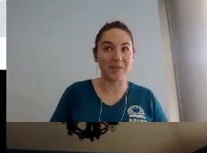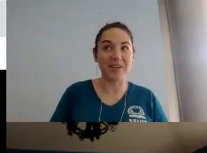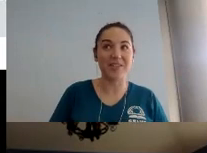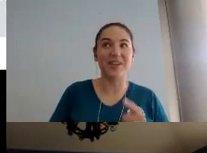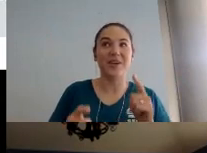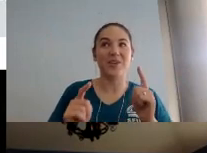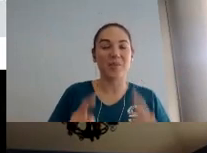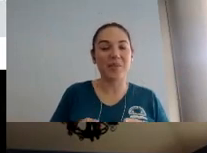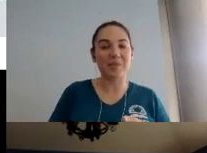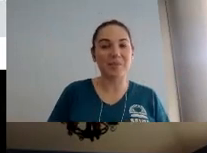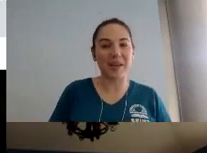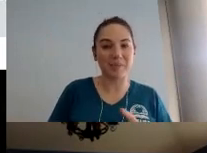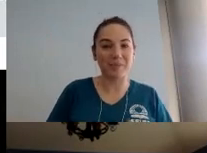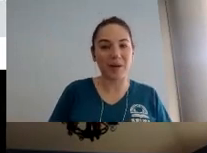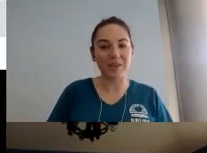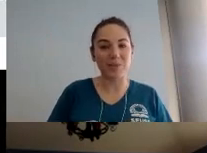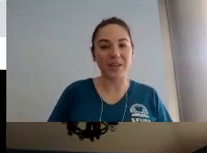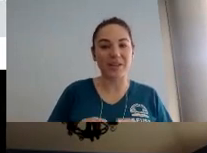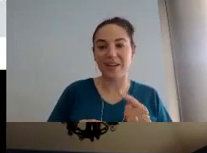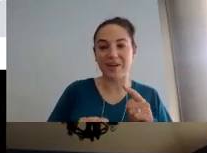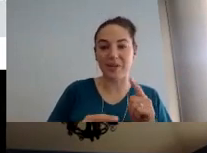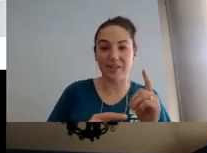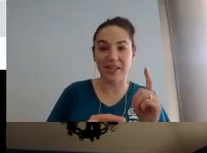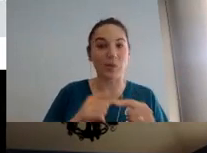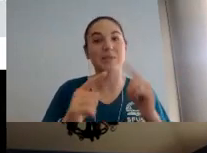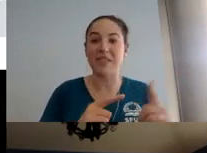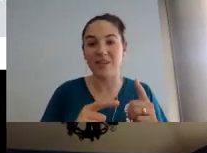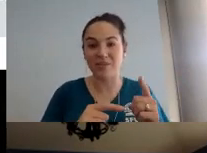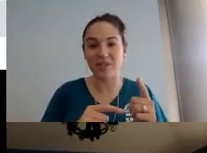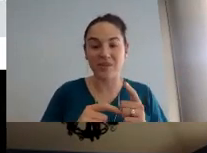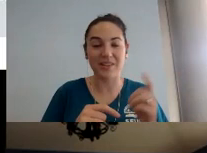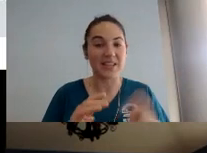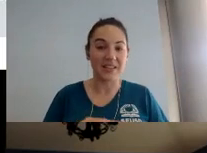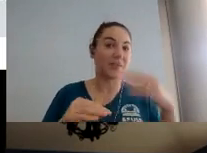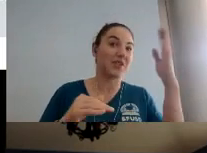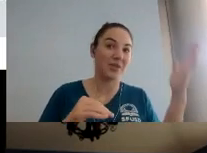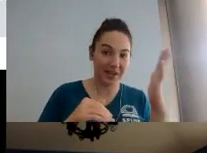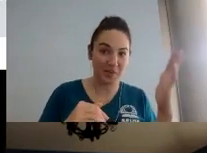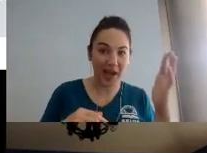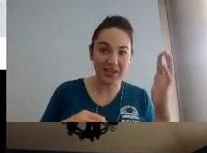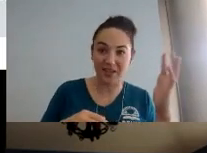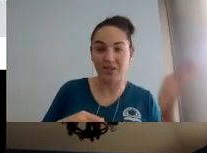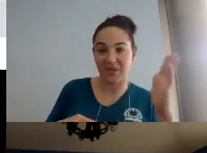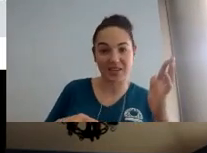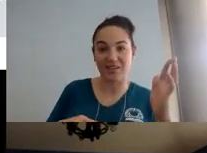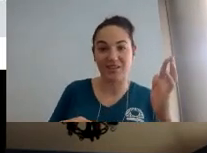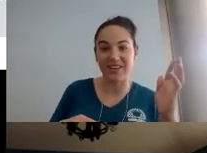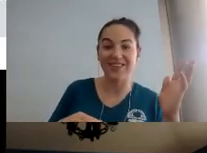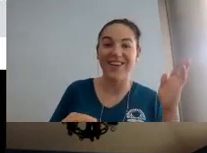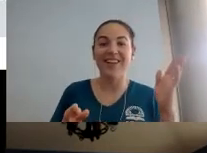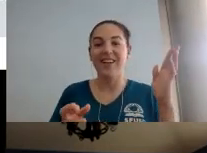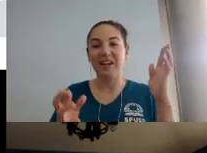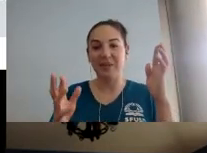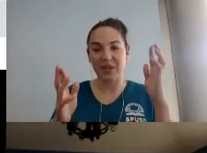email summaries. So remember that part where it'll say like what's missing for a student. That's anything where the due date has passed and the student hasn't turned it